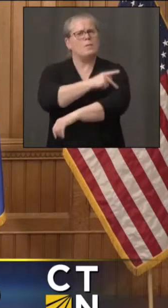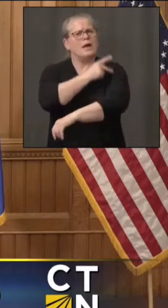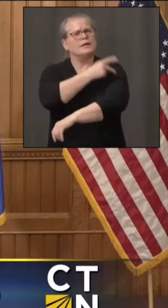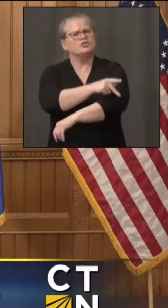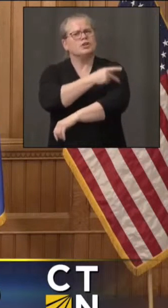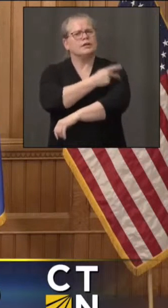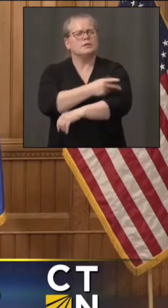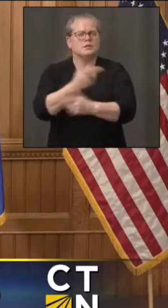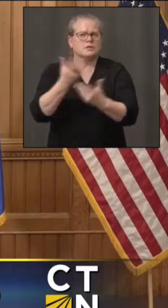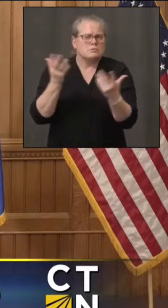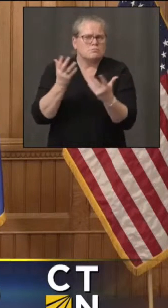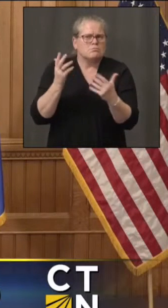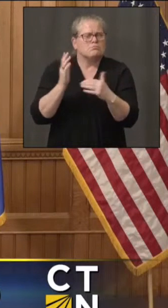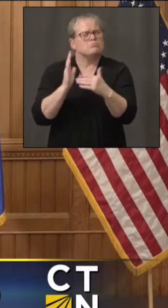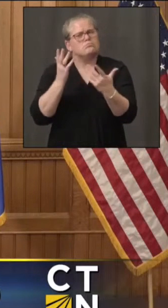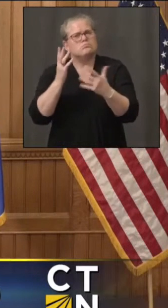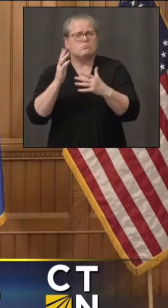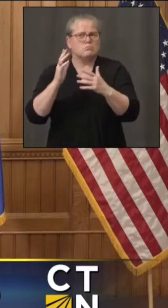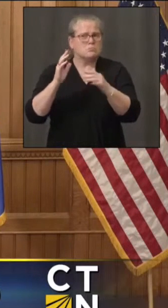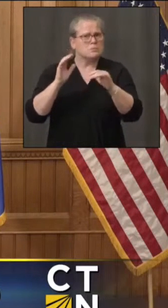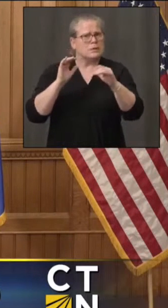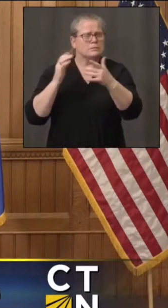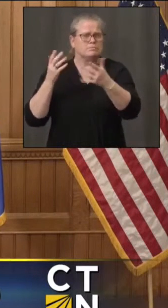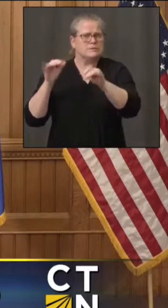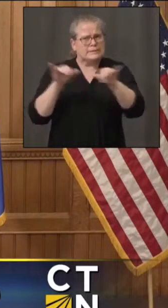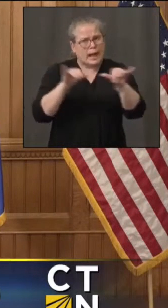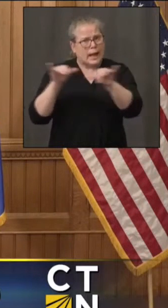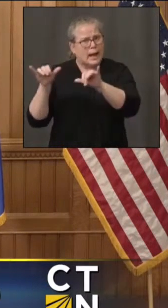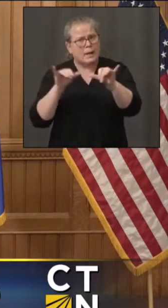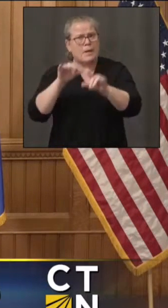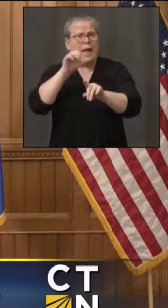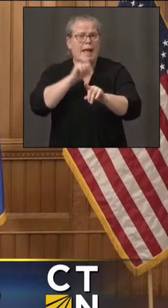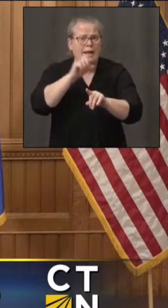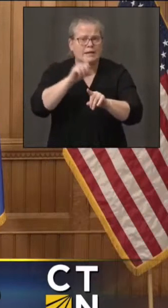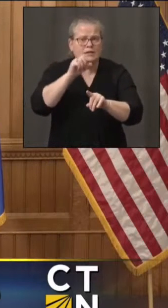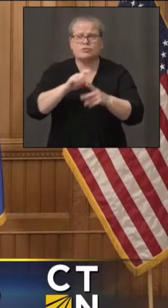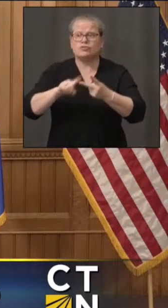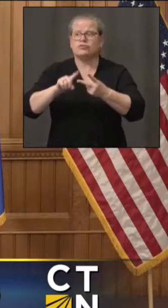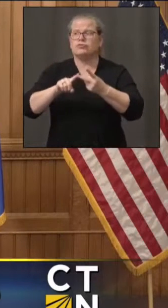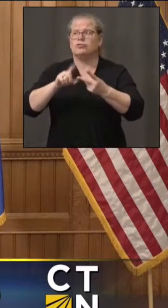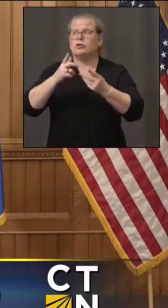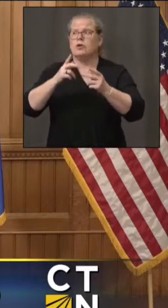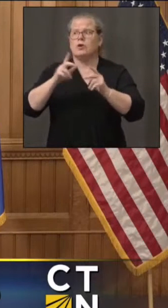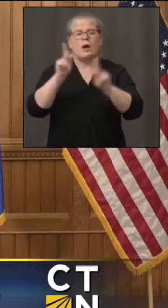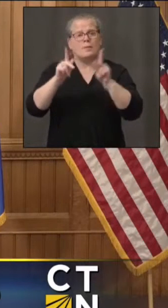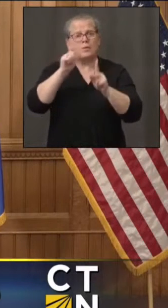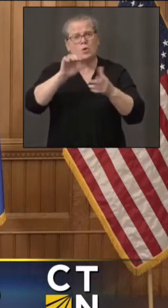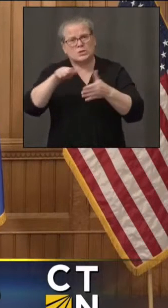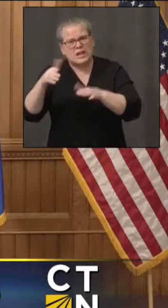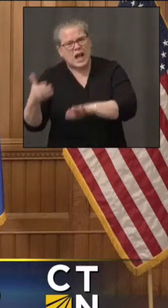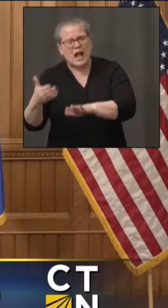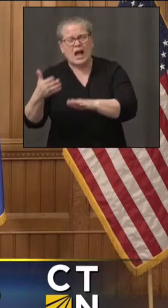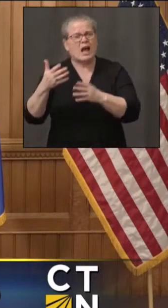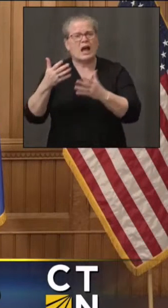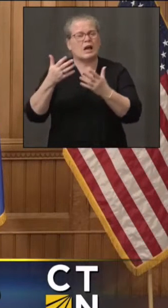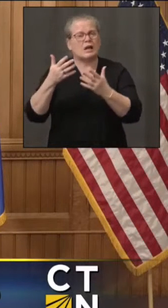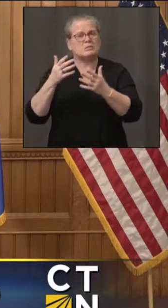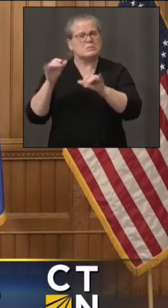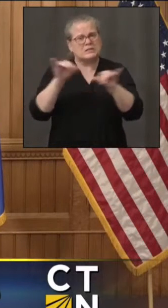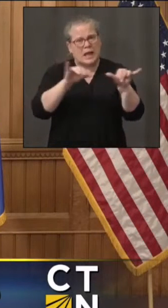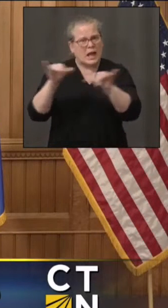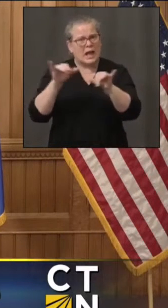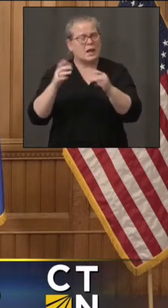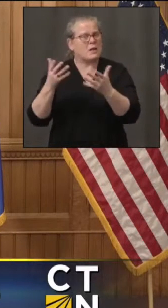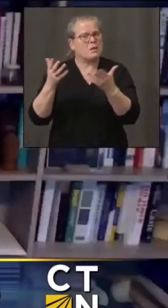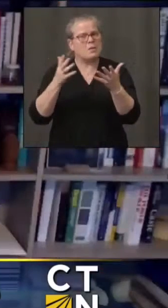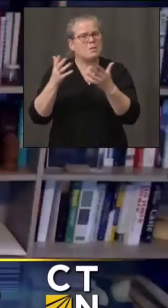particular age or comorbidities, or is that too general a question to ask? No,